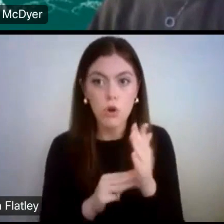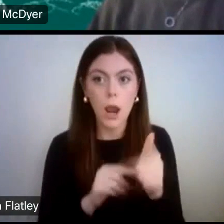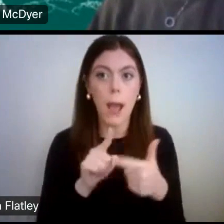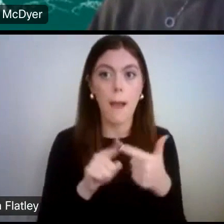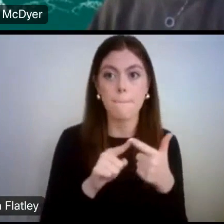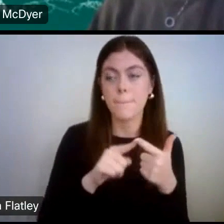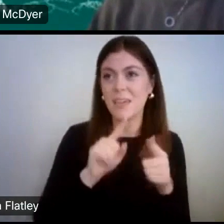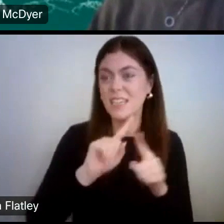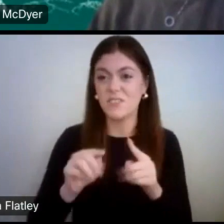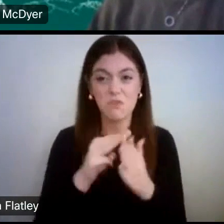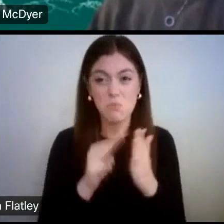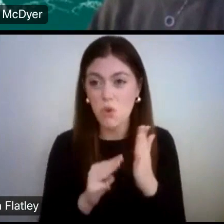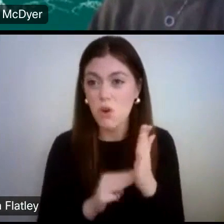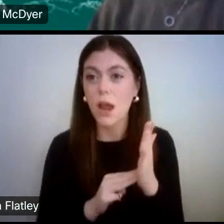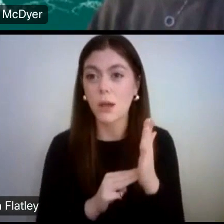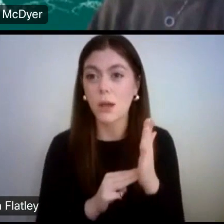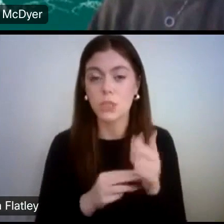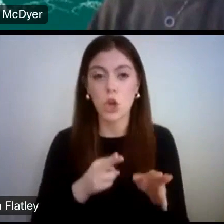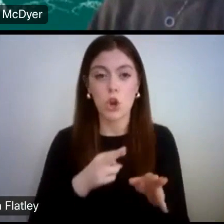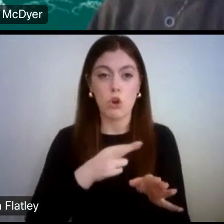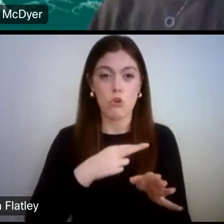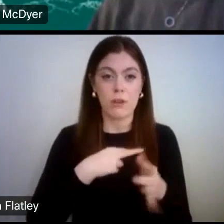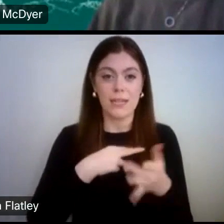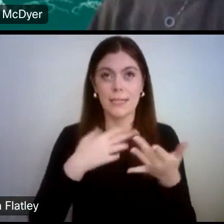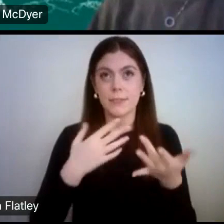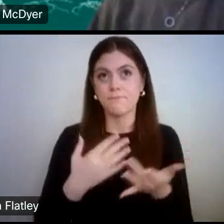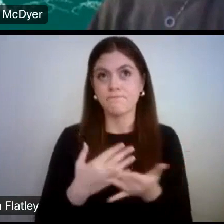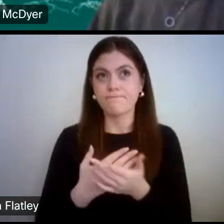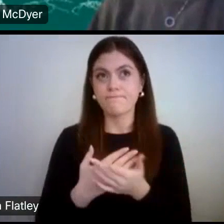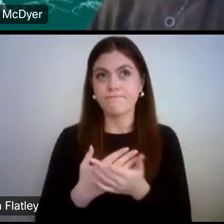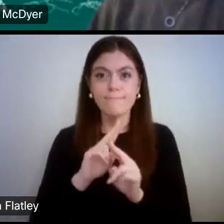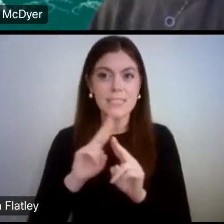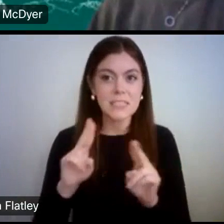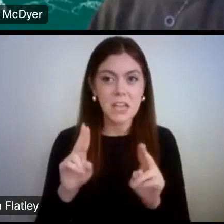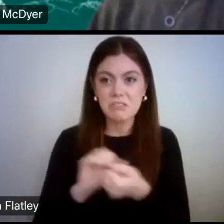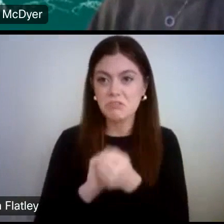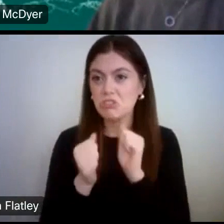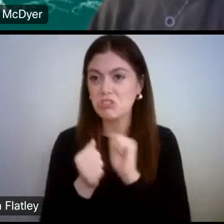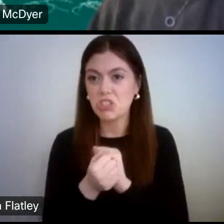forth as well. So it hasn't shifted from a kind of a May, June